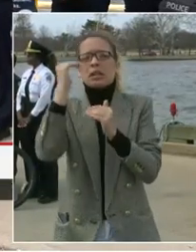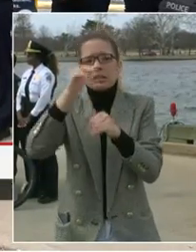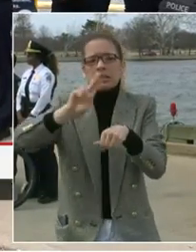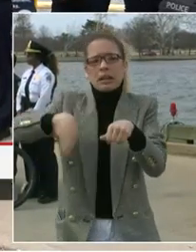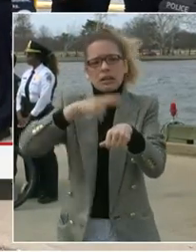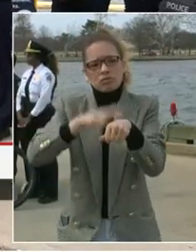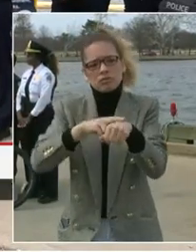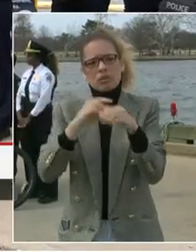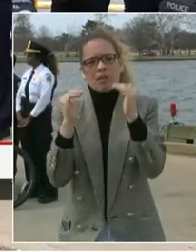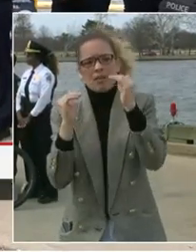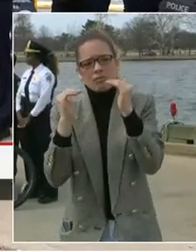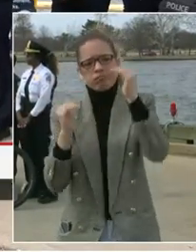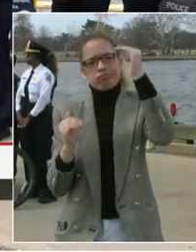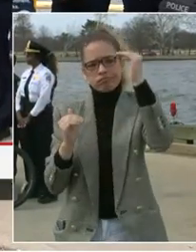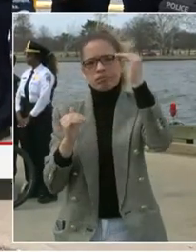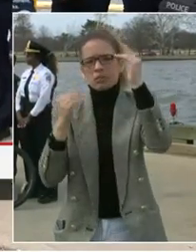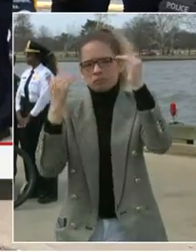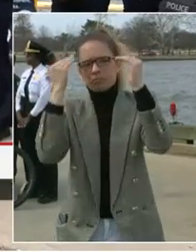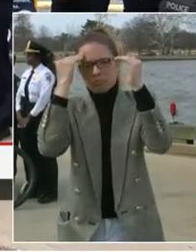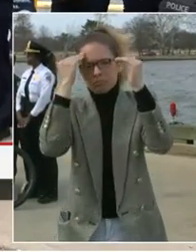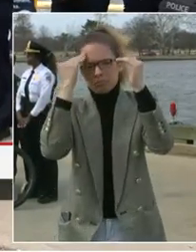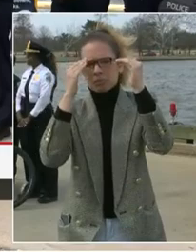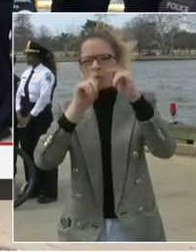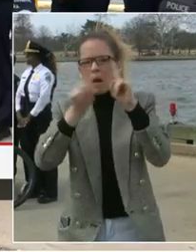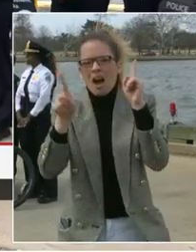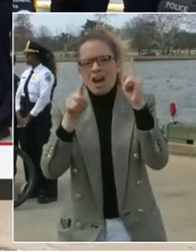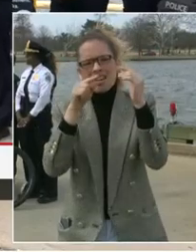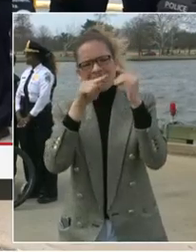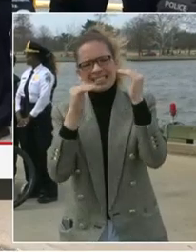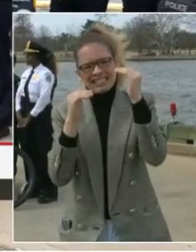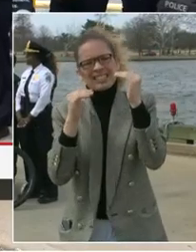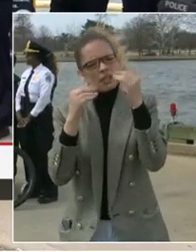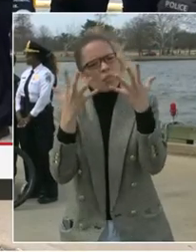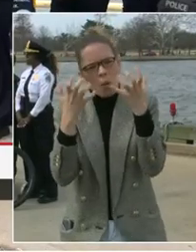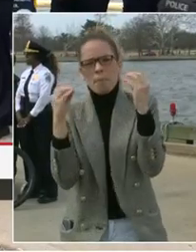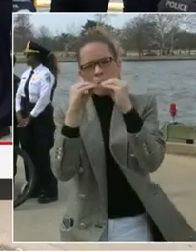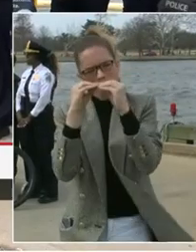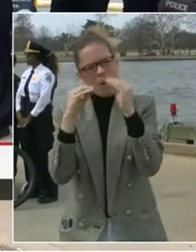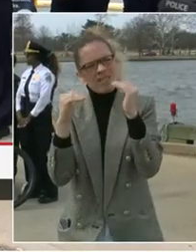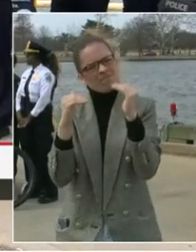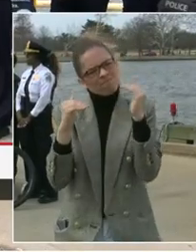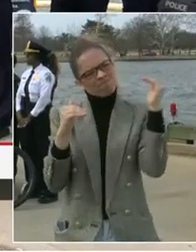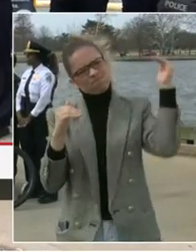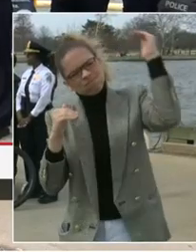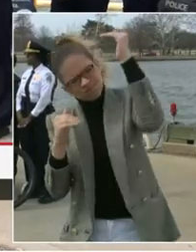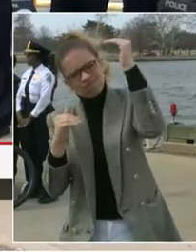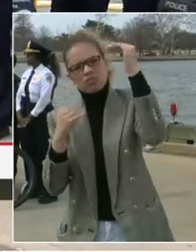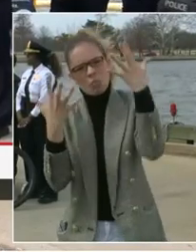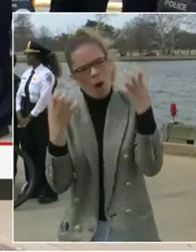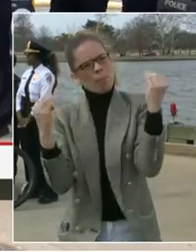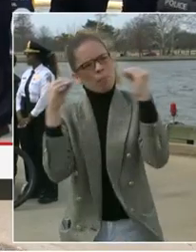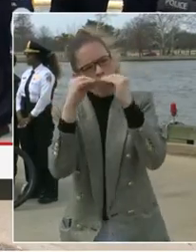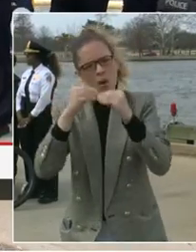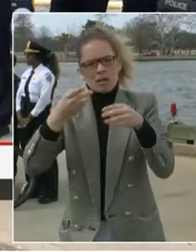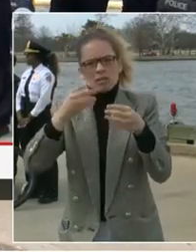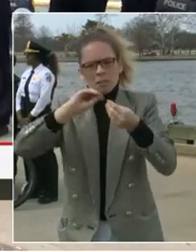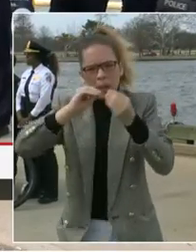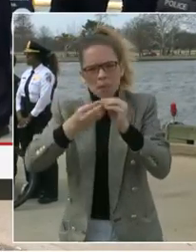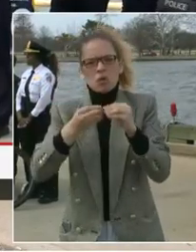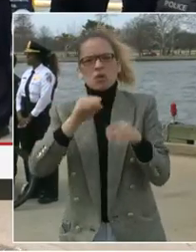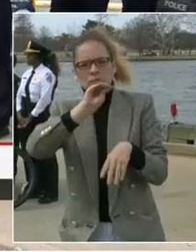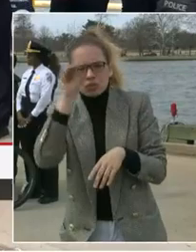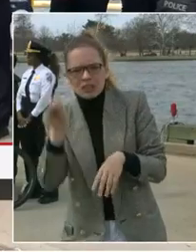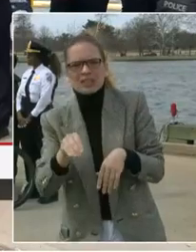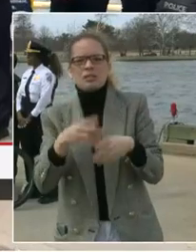to continue on this trajectory. We will continue to maintain and increase this number as we take steps on hiring the